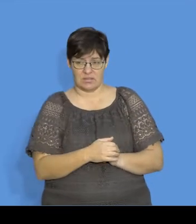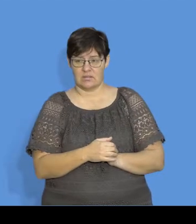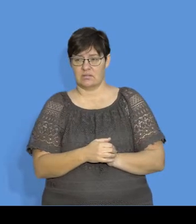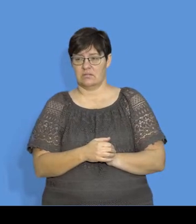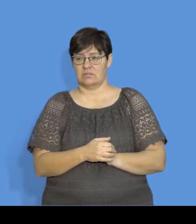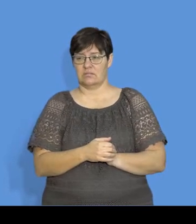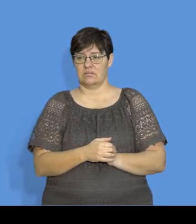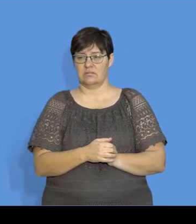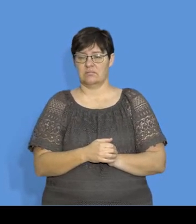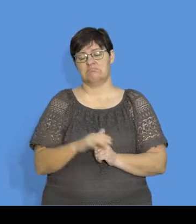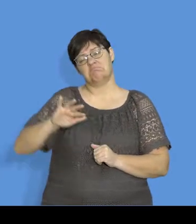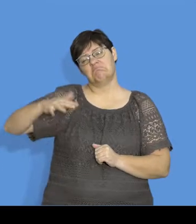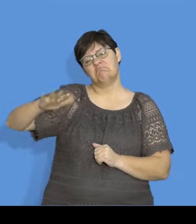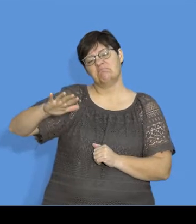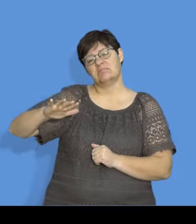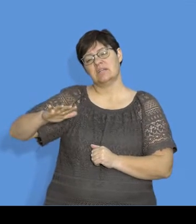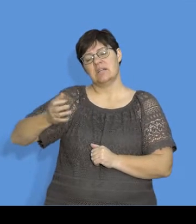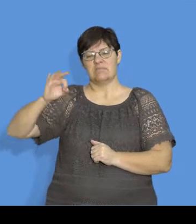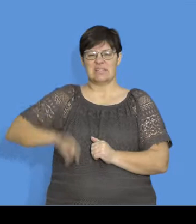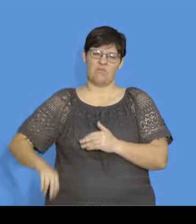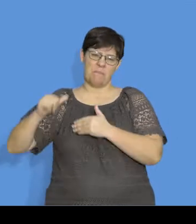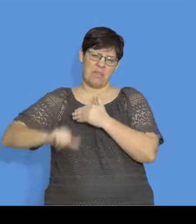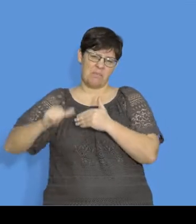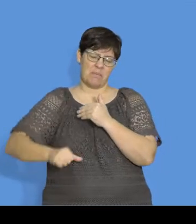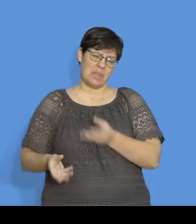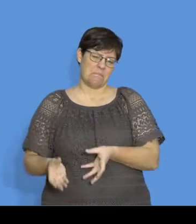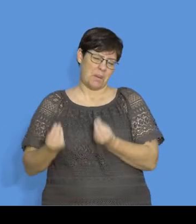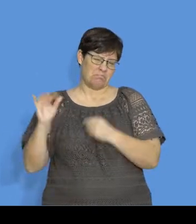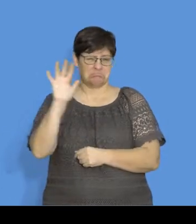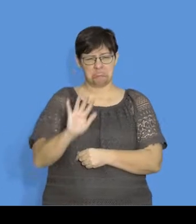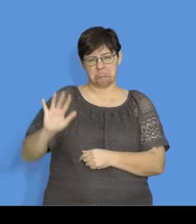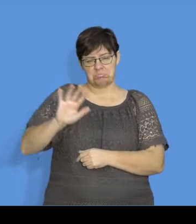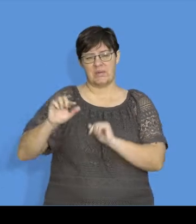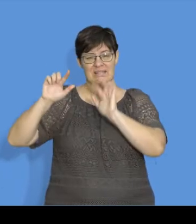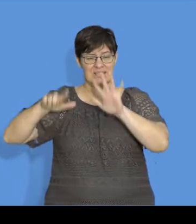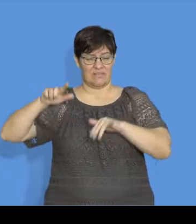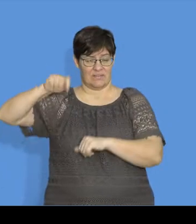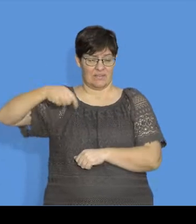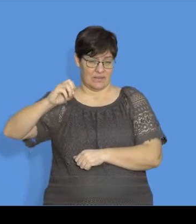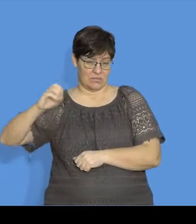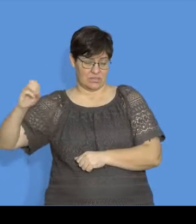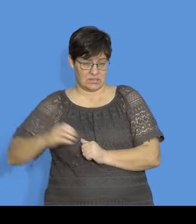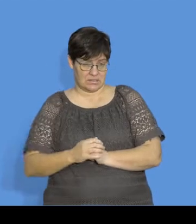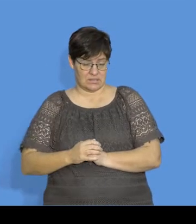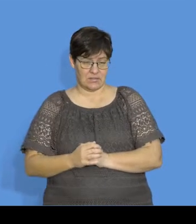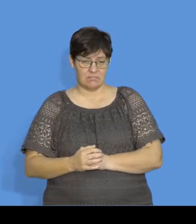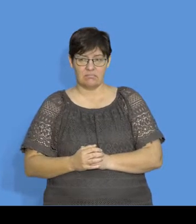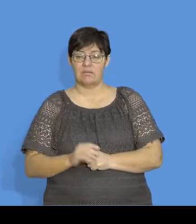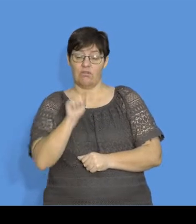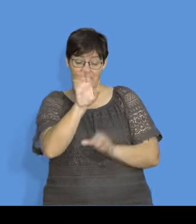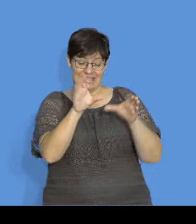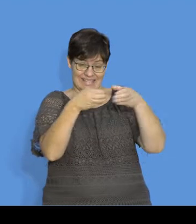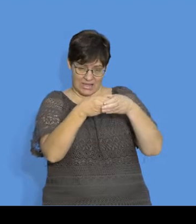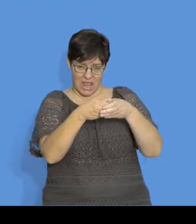industry. So the average monthly salary is 17,000. Okay, so that's a single data point